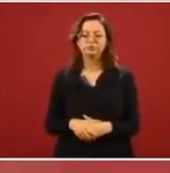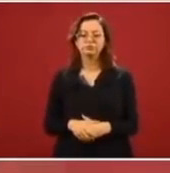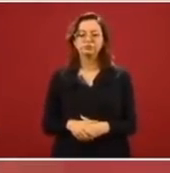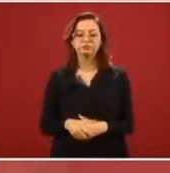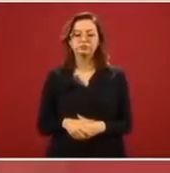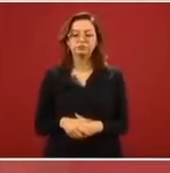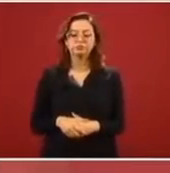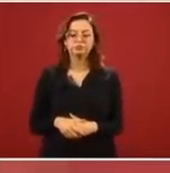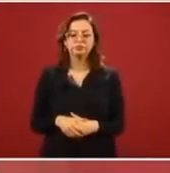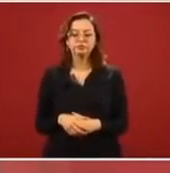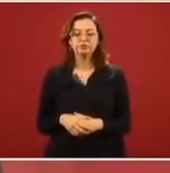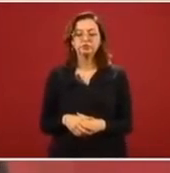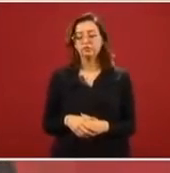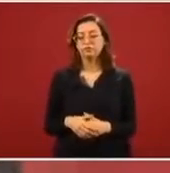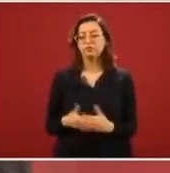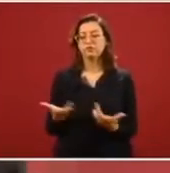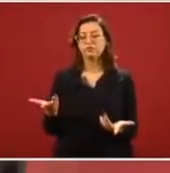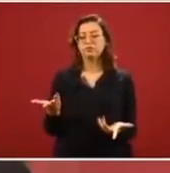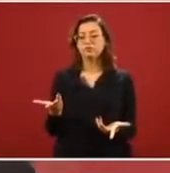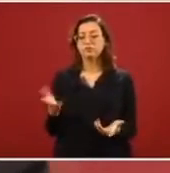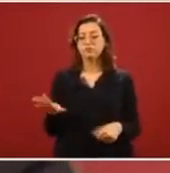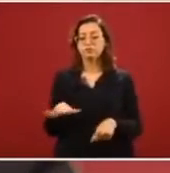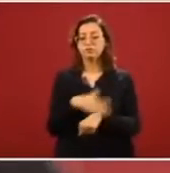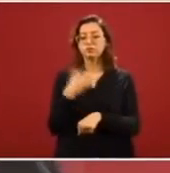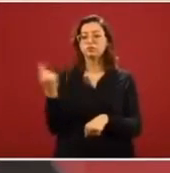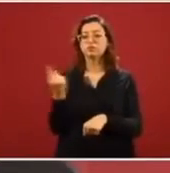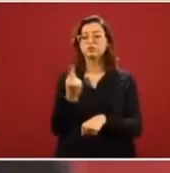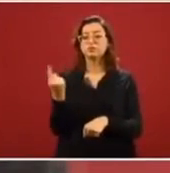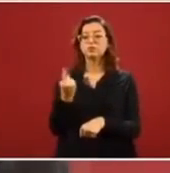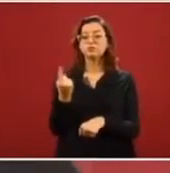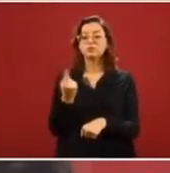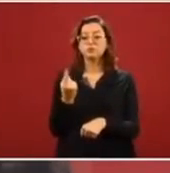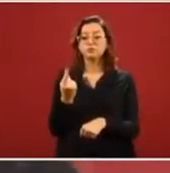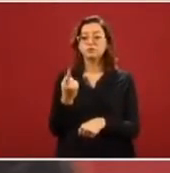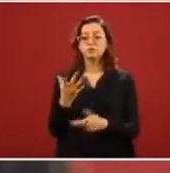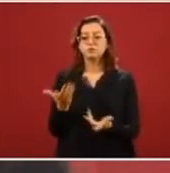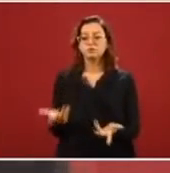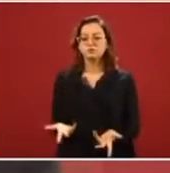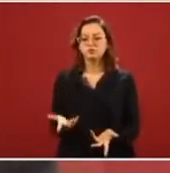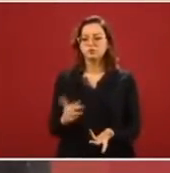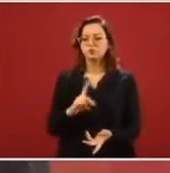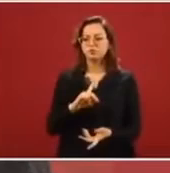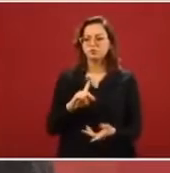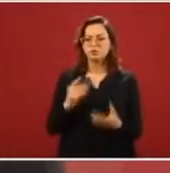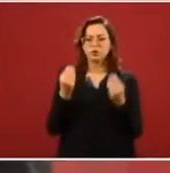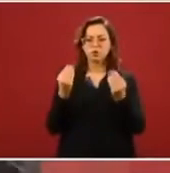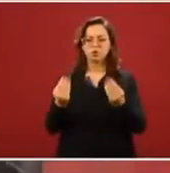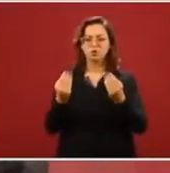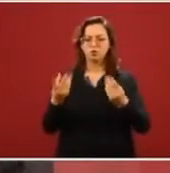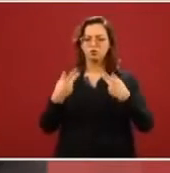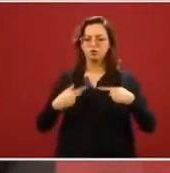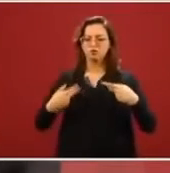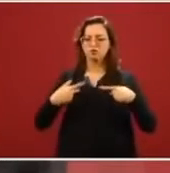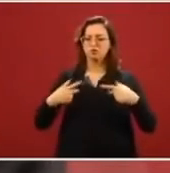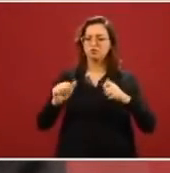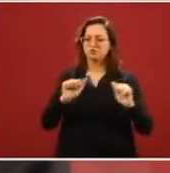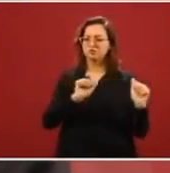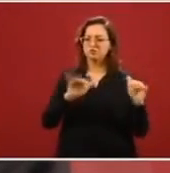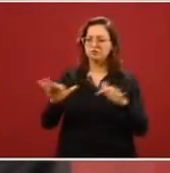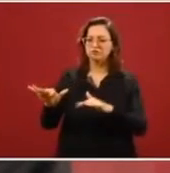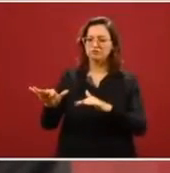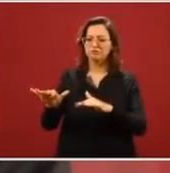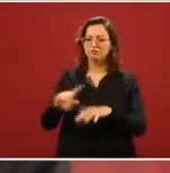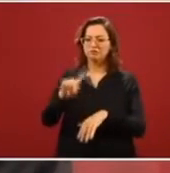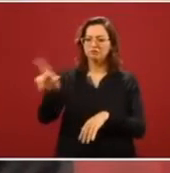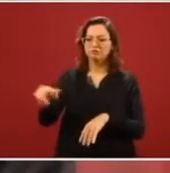Esto para This in order no dar pie to a not los cuestionamientos give de que el presidente a footing to